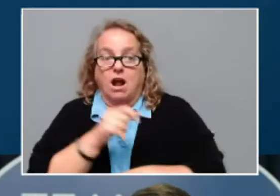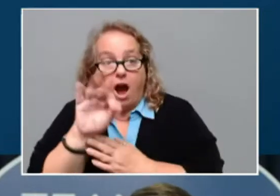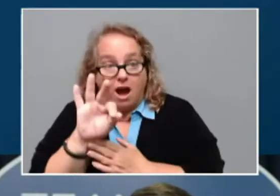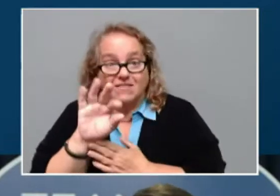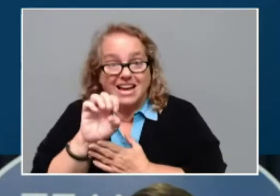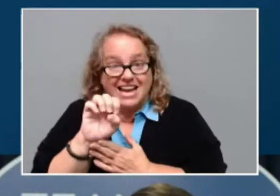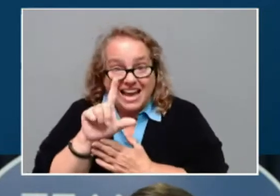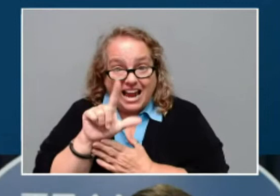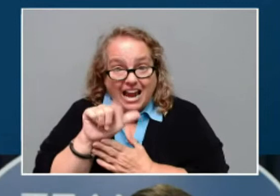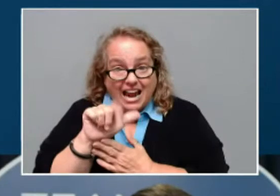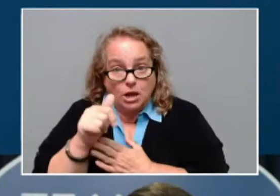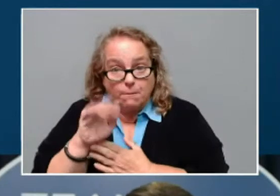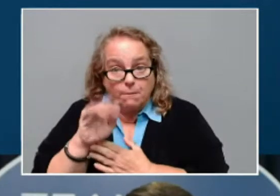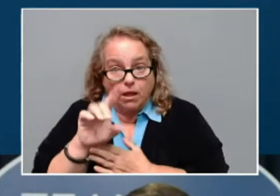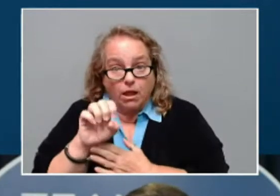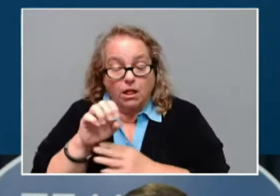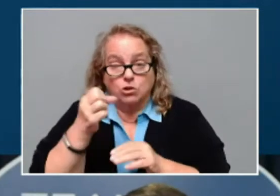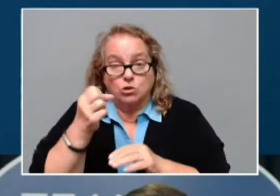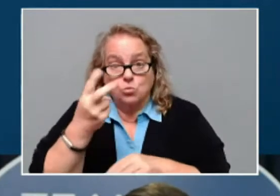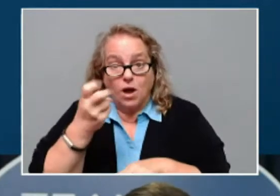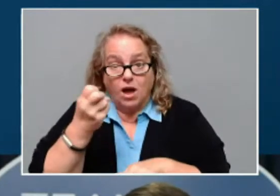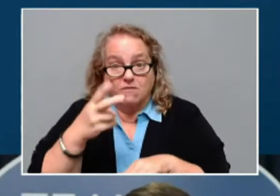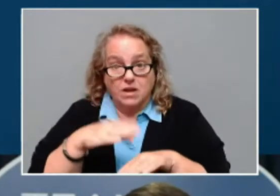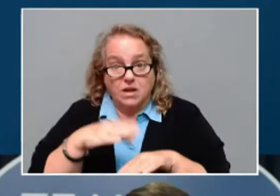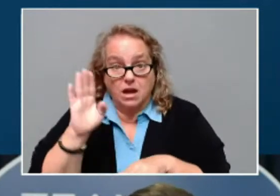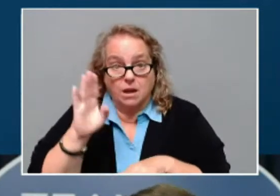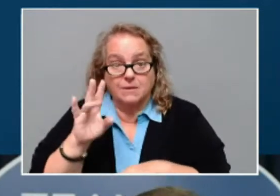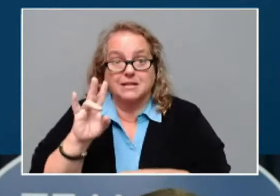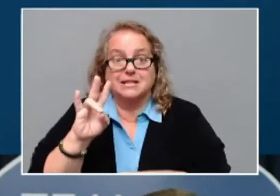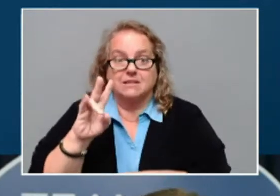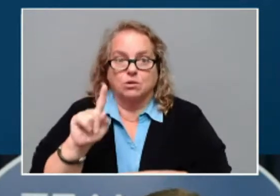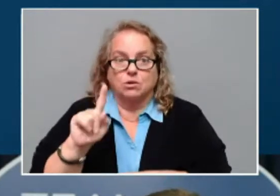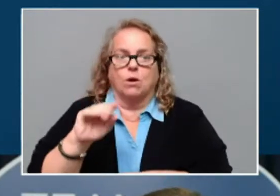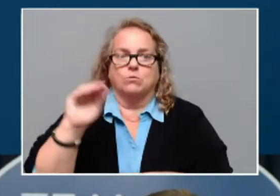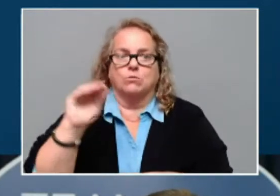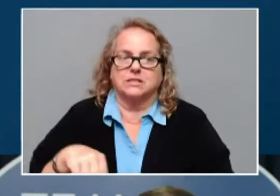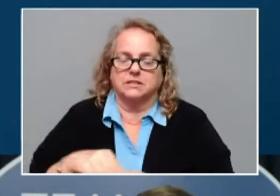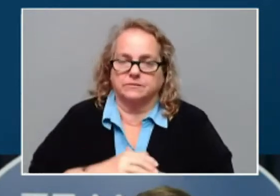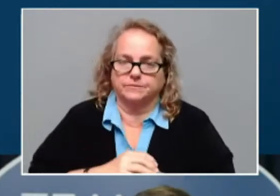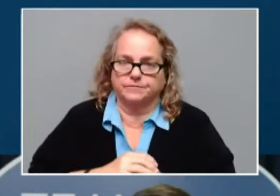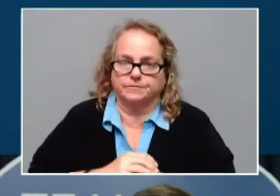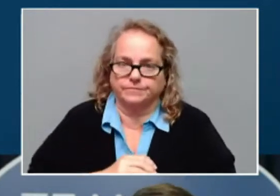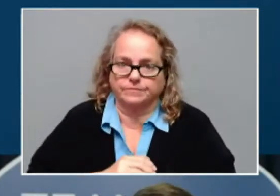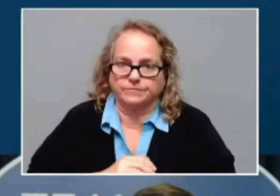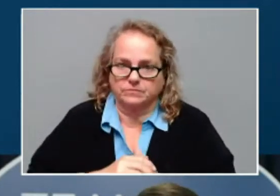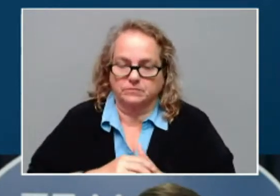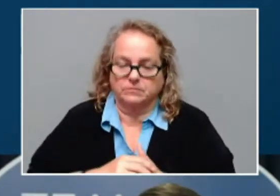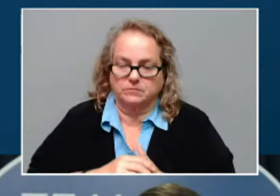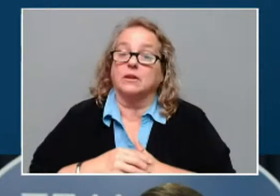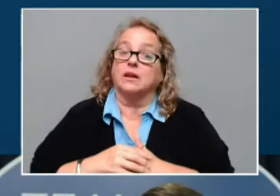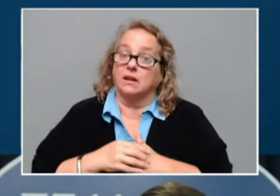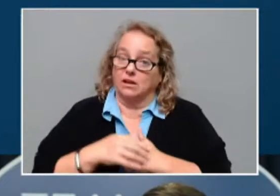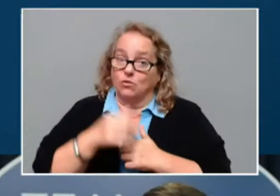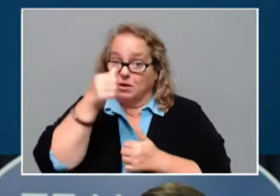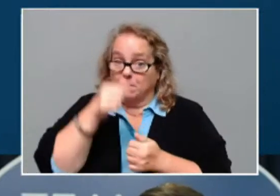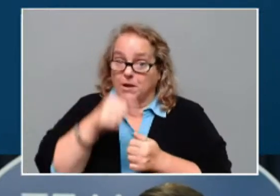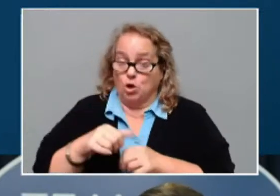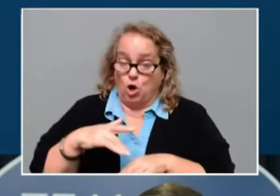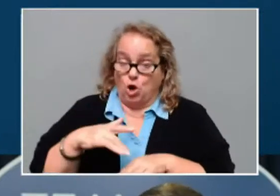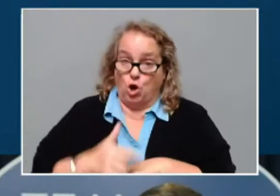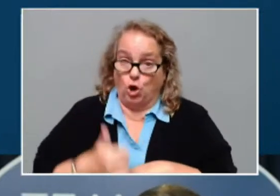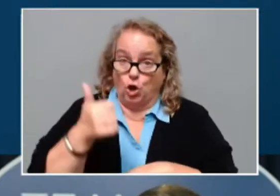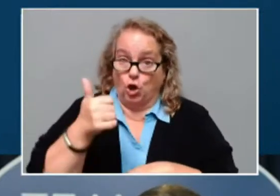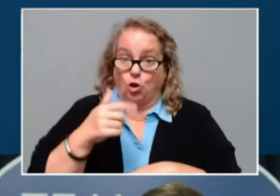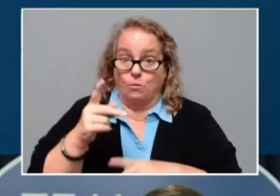up, 71% of those individuals have gotten the shot. Remember, early on, people thought if we got 70% of